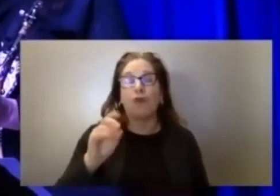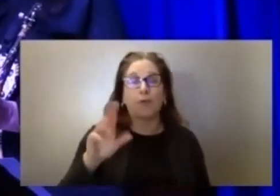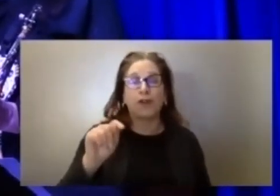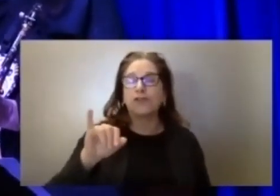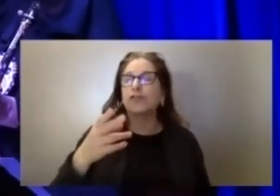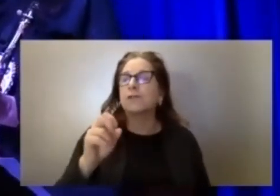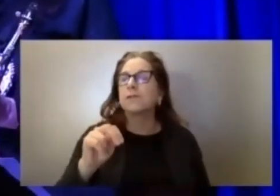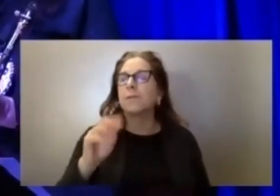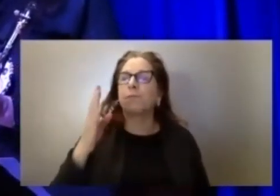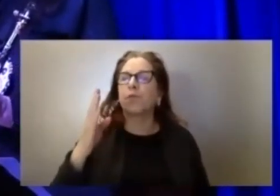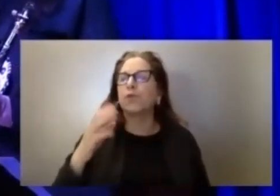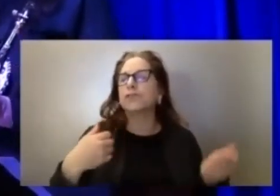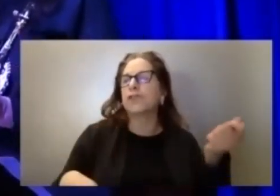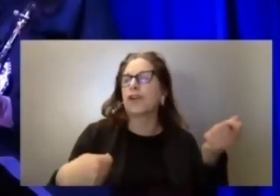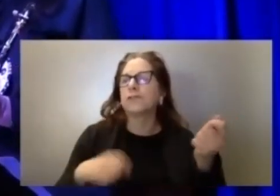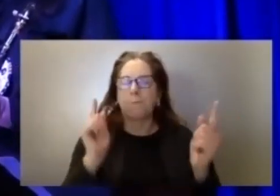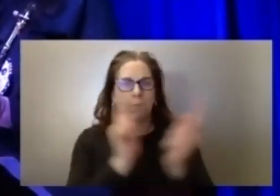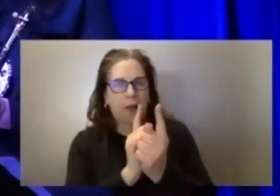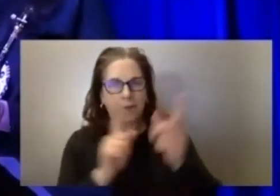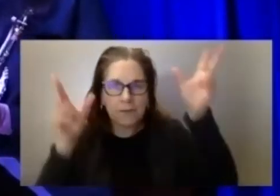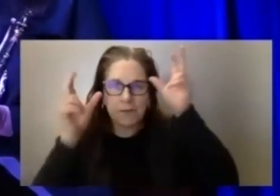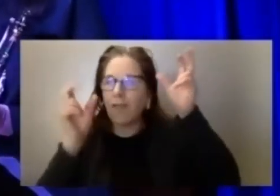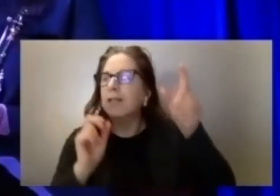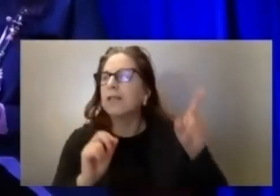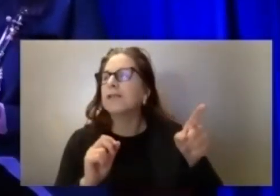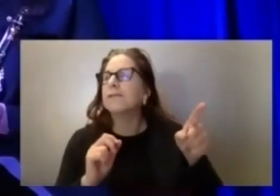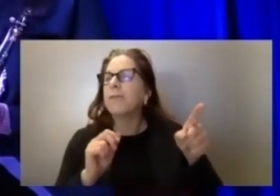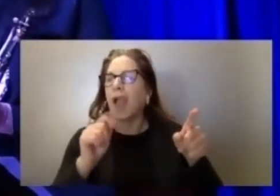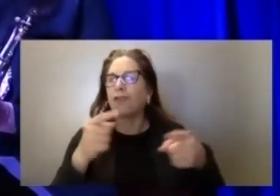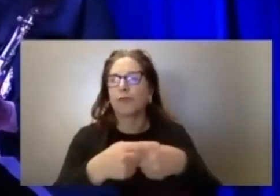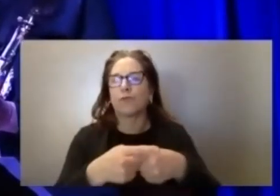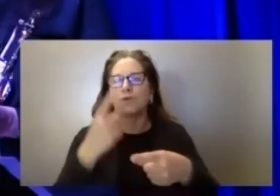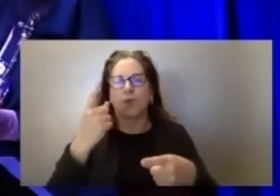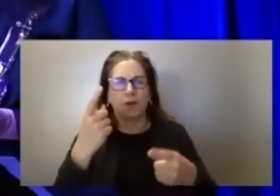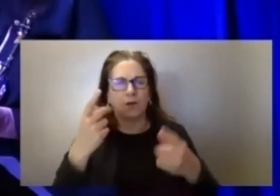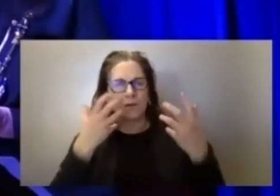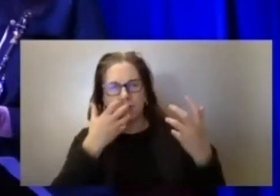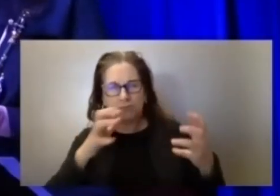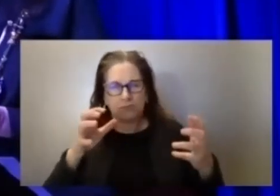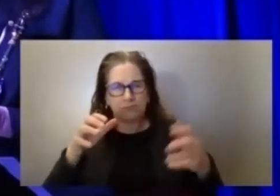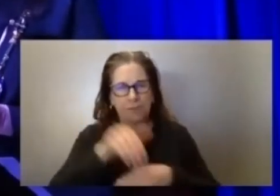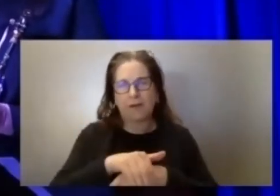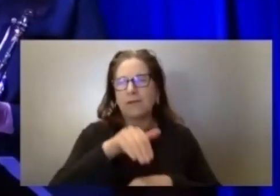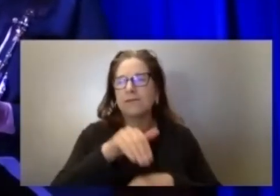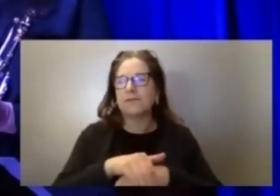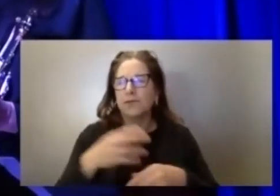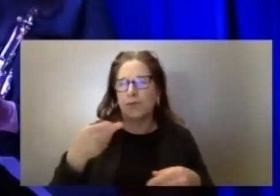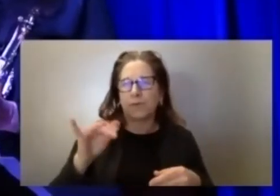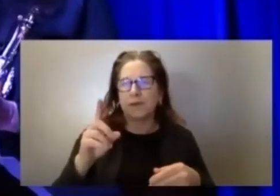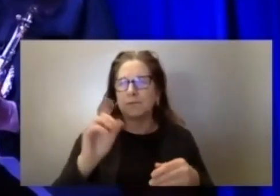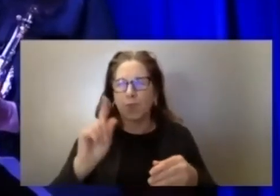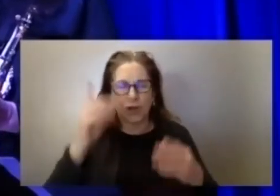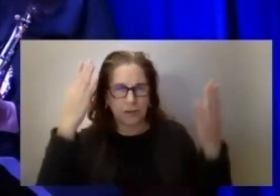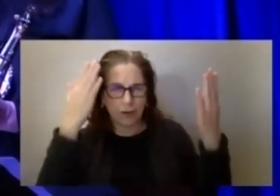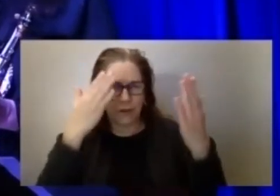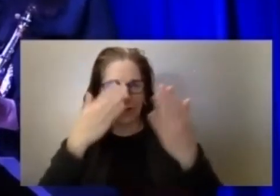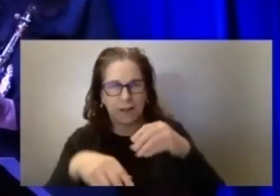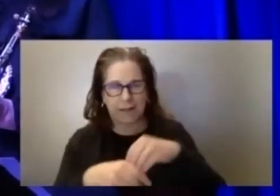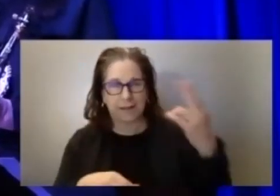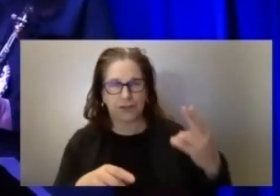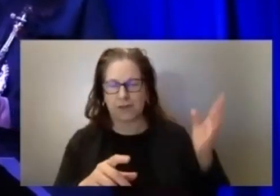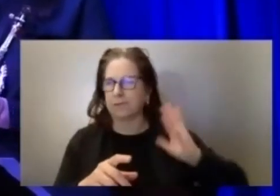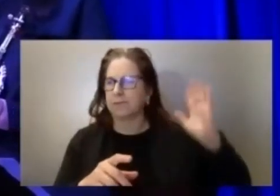Johnson, blues guitarist, met the devil at the crossroads one humid night somewhere in the dark of history. And it is